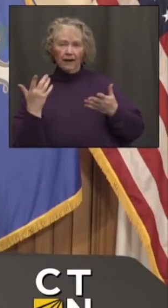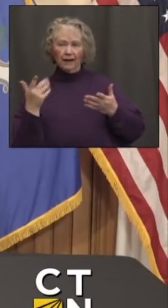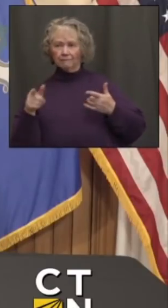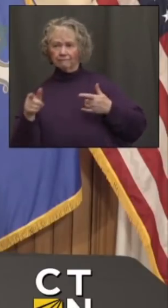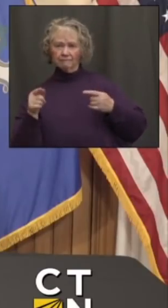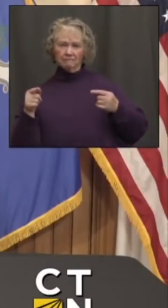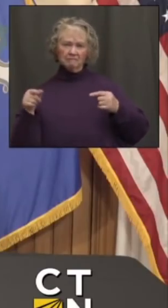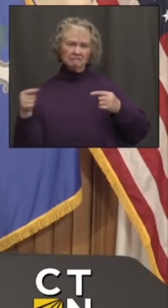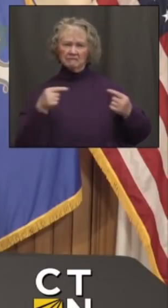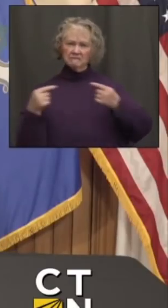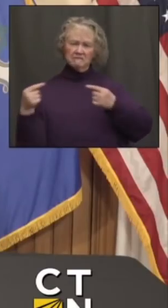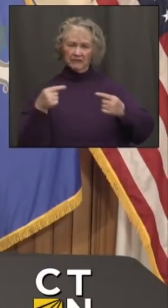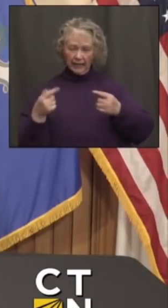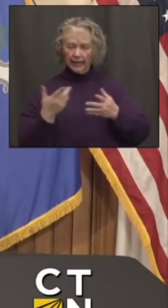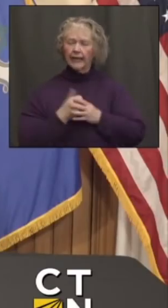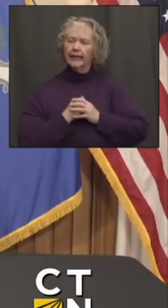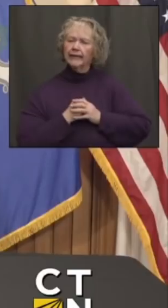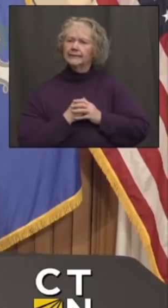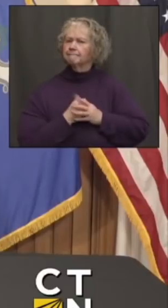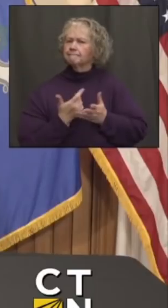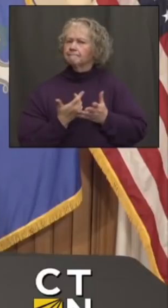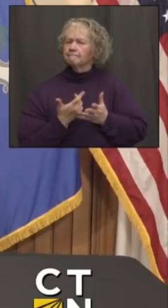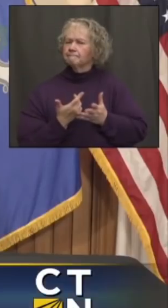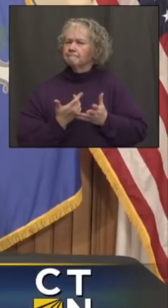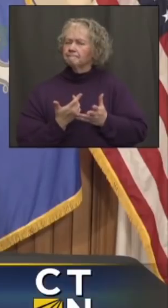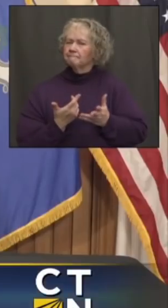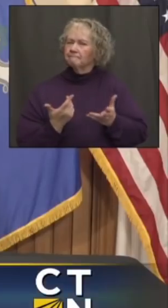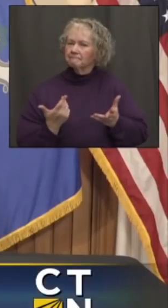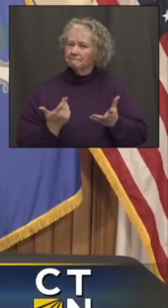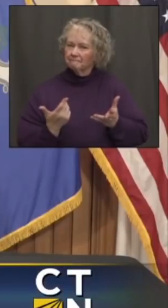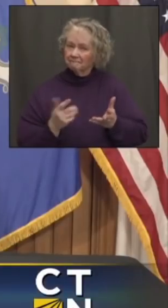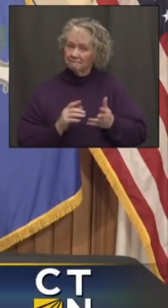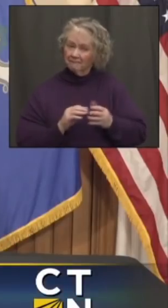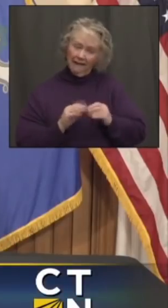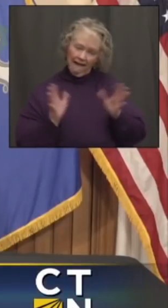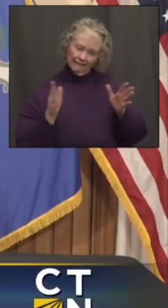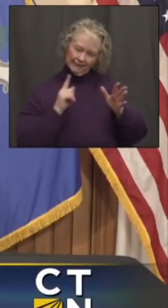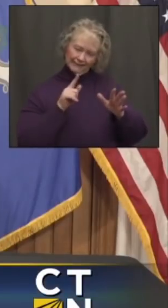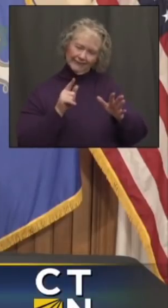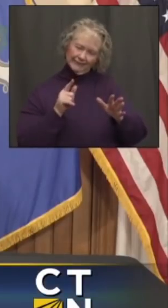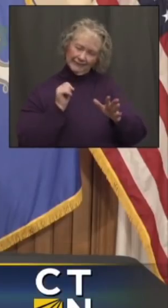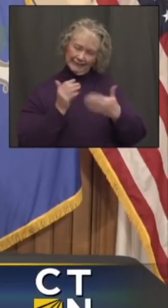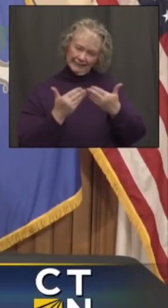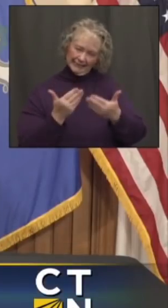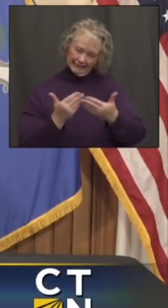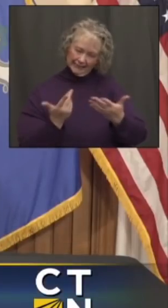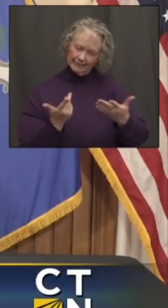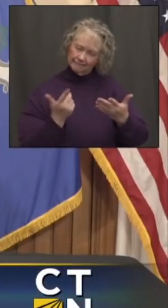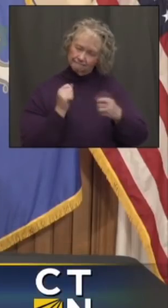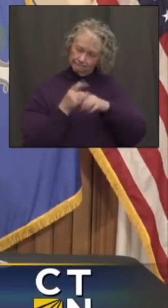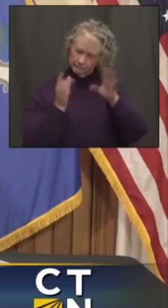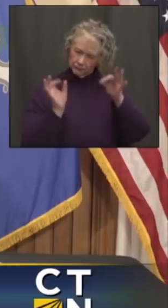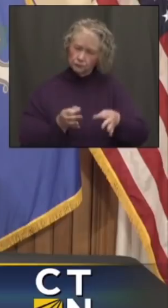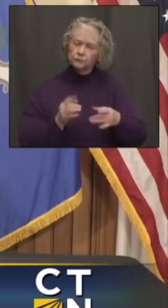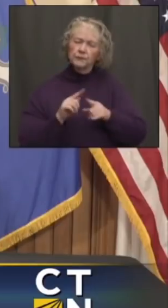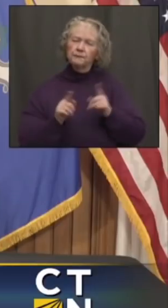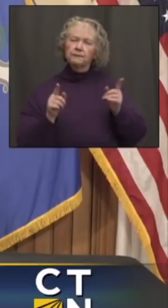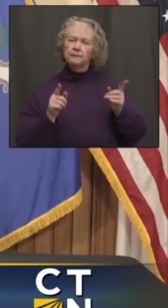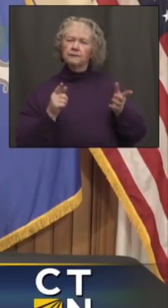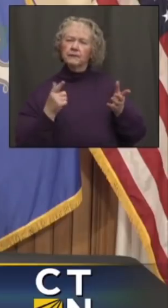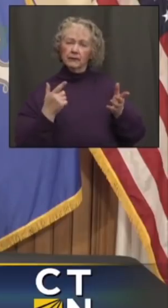that they should be given priority, and I'm sure there's other categories of essential workers who would be included in